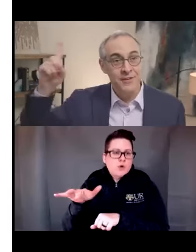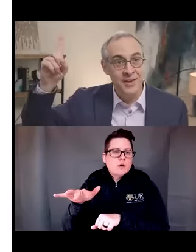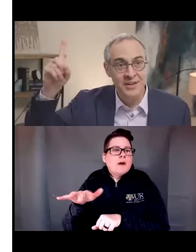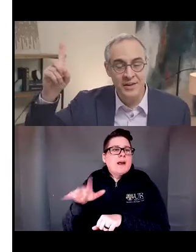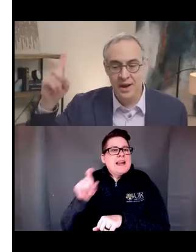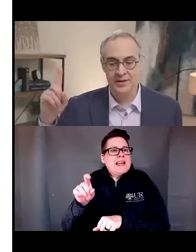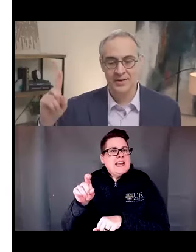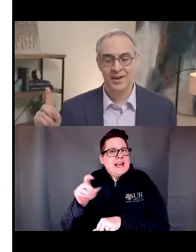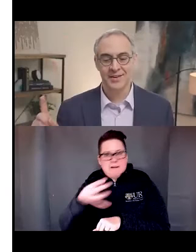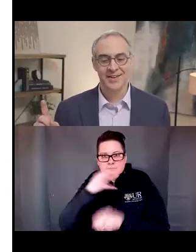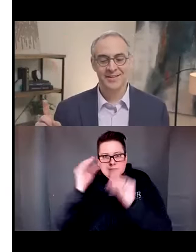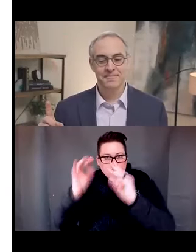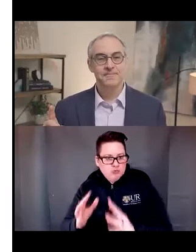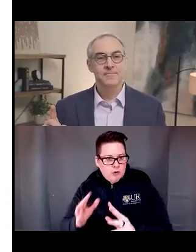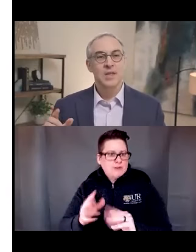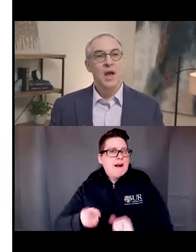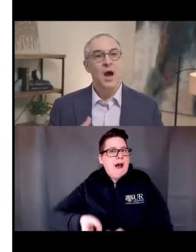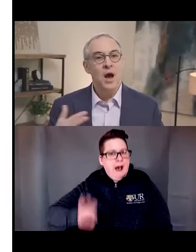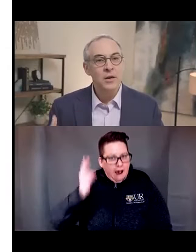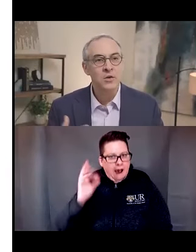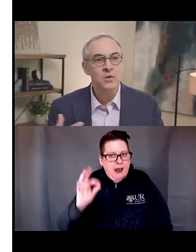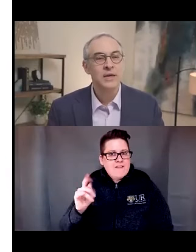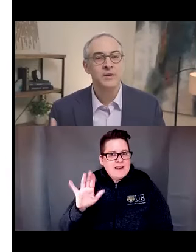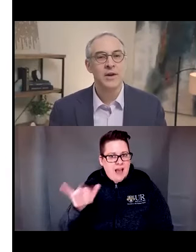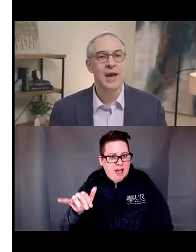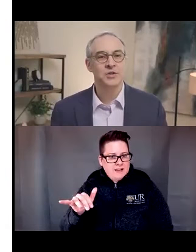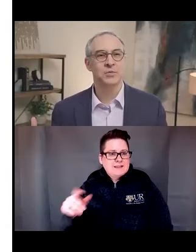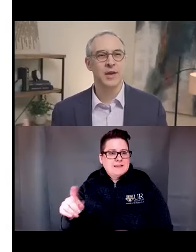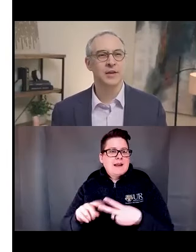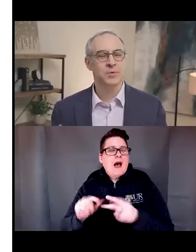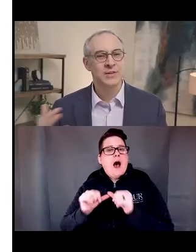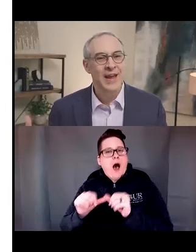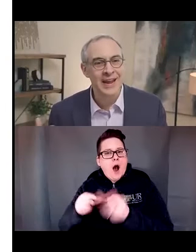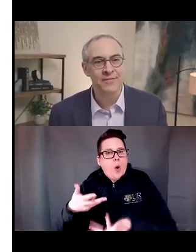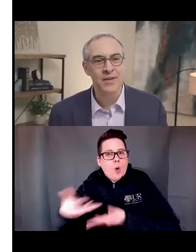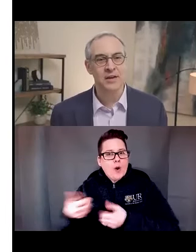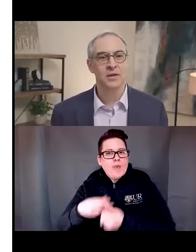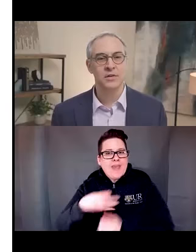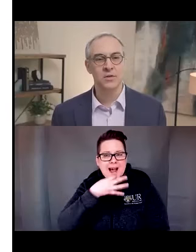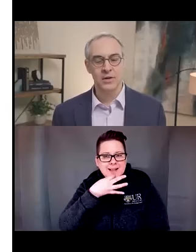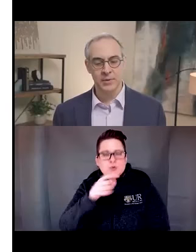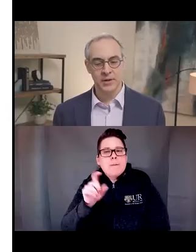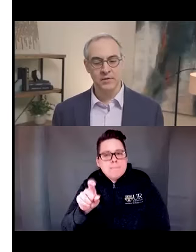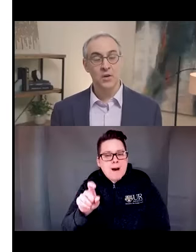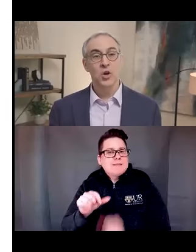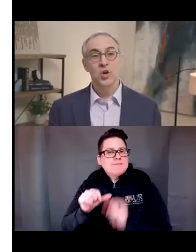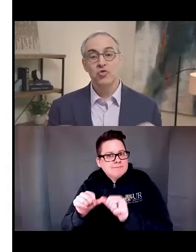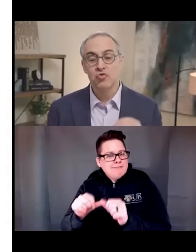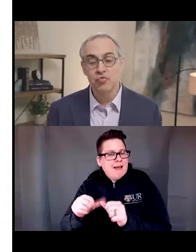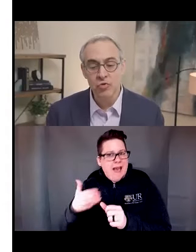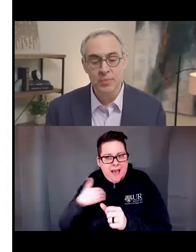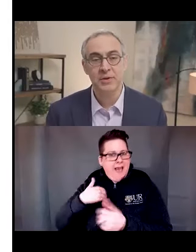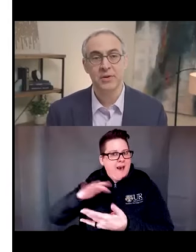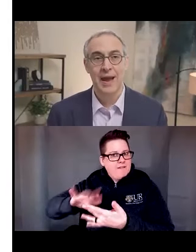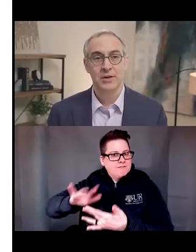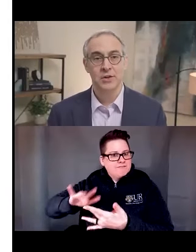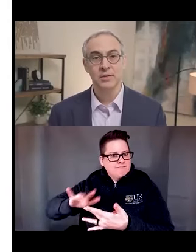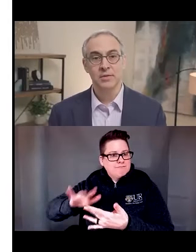high fidelity to content, ongoing interaction with experts. Got to have that continuity piece.